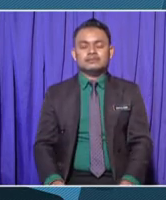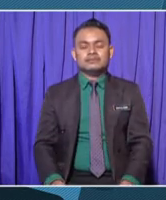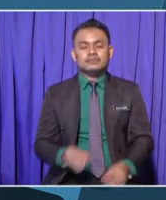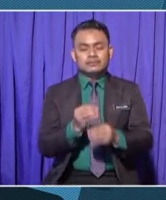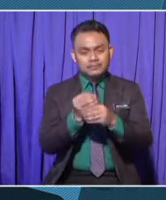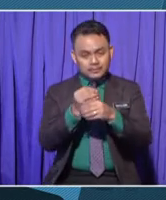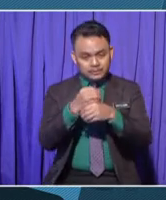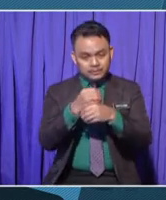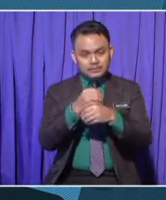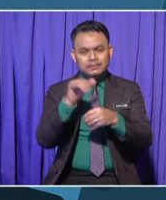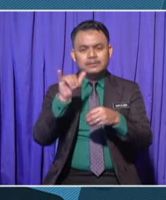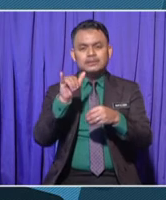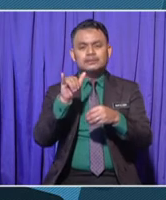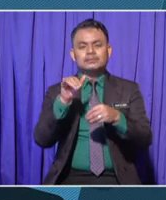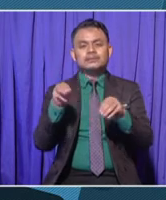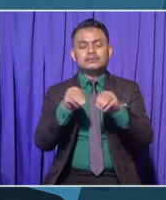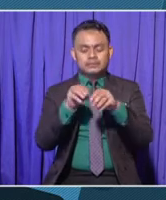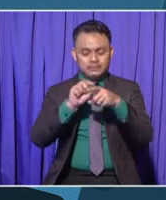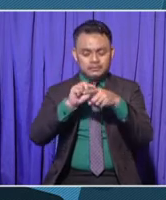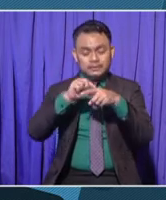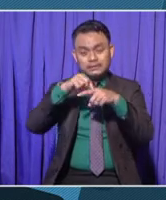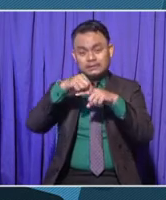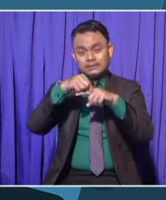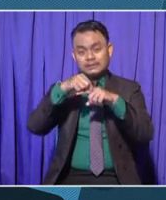its similar shape to a ring.